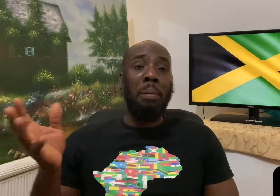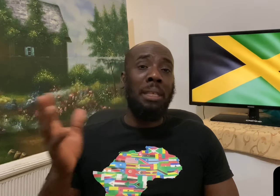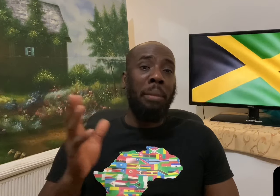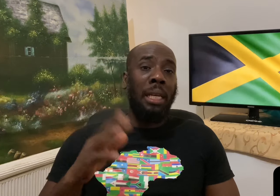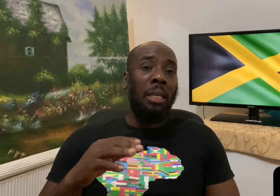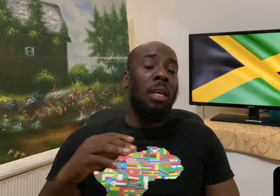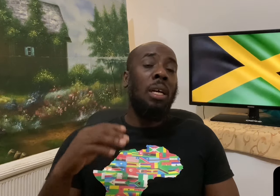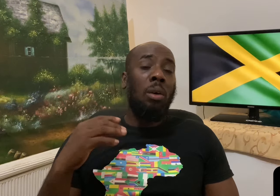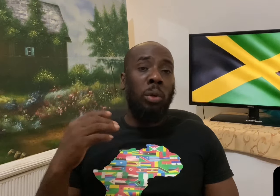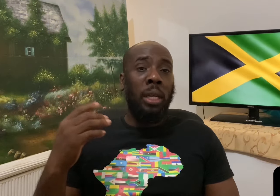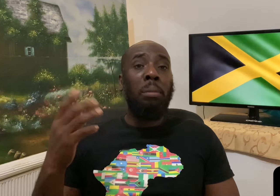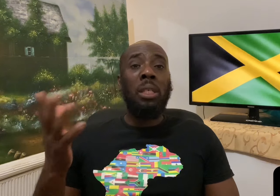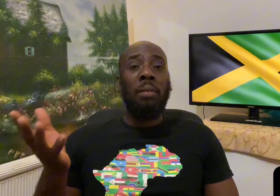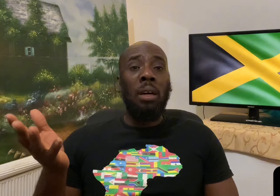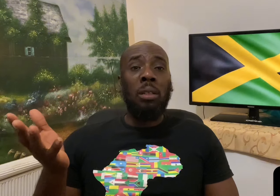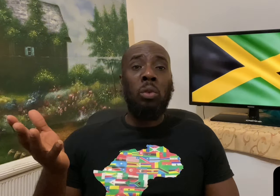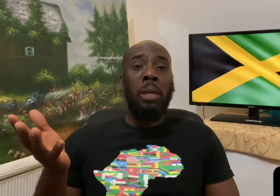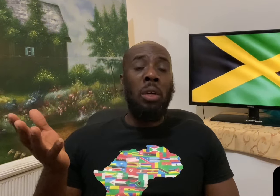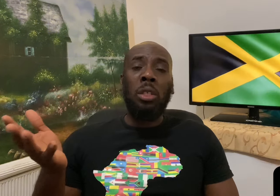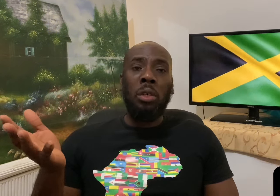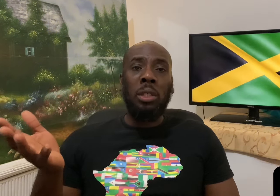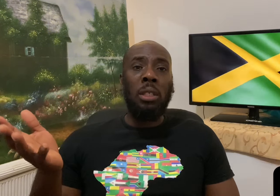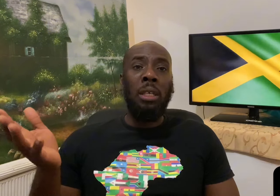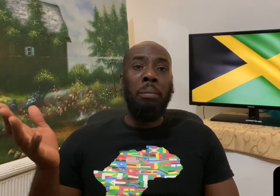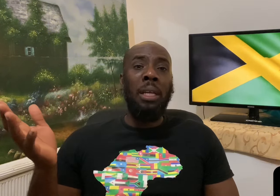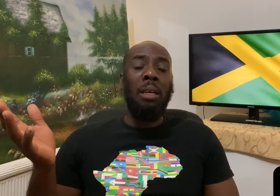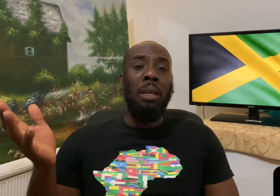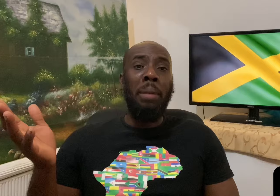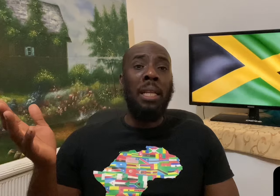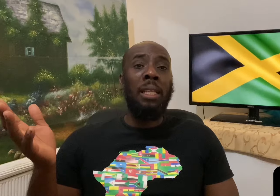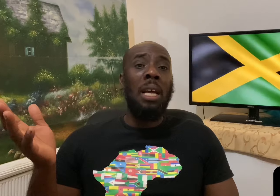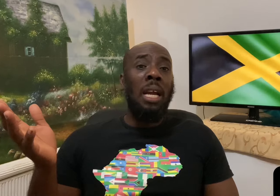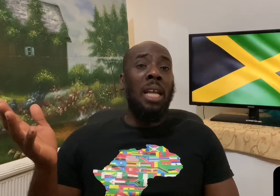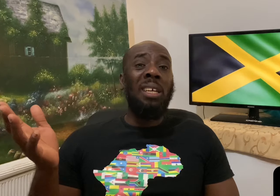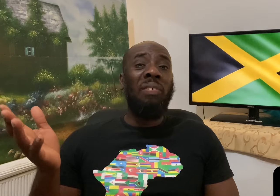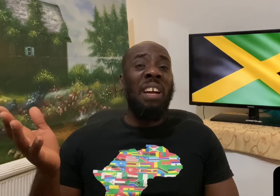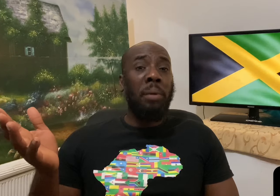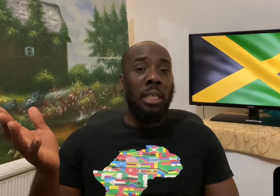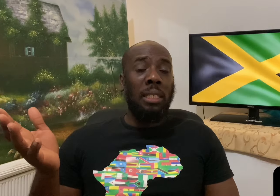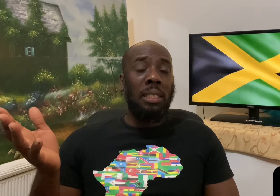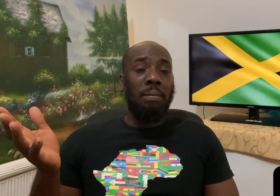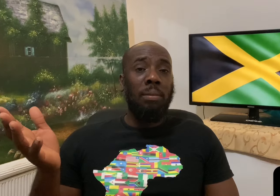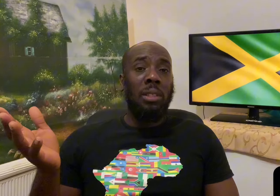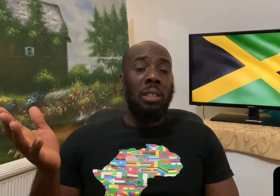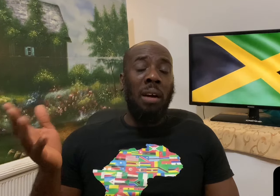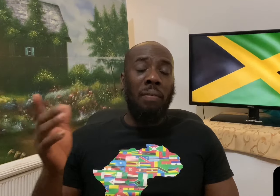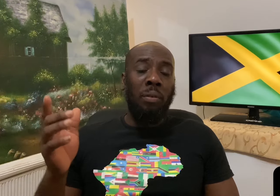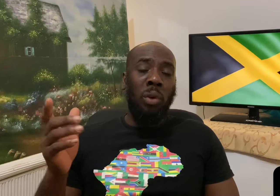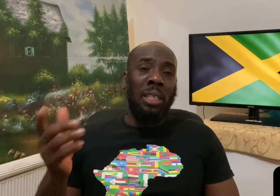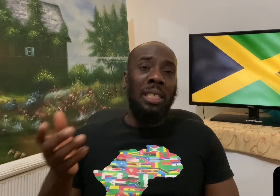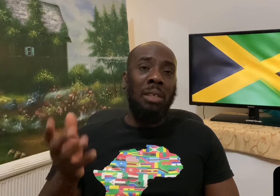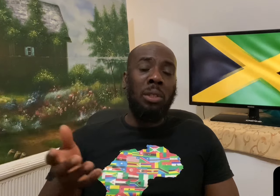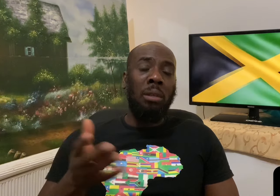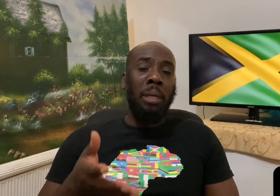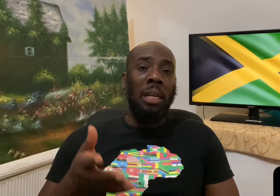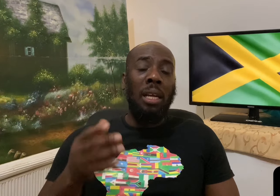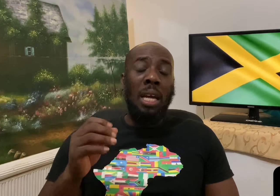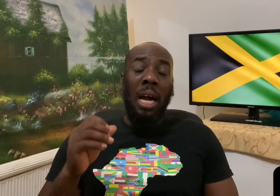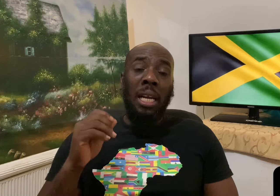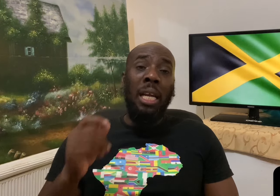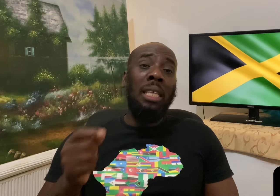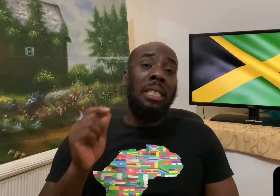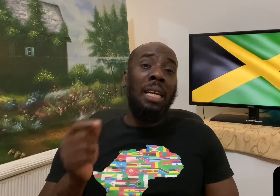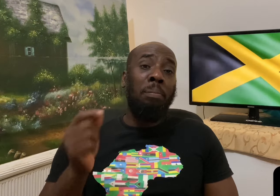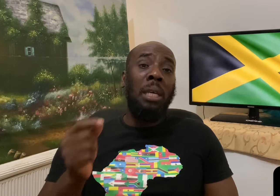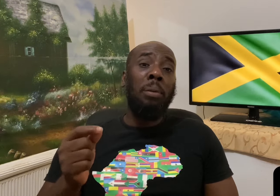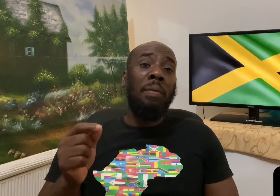homes when he promised 1 million. Well, 10% of that would be 100,000. So he built less than 5% of what he said he was going to build.